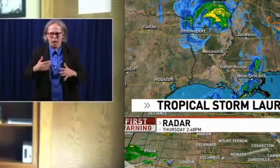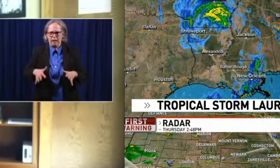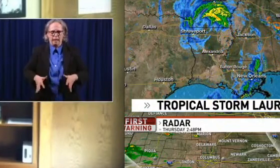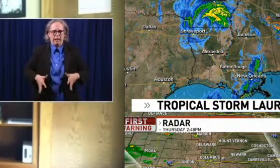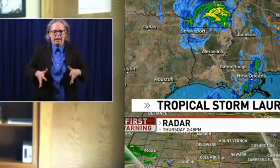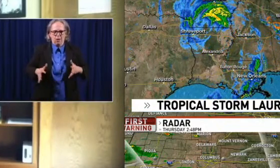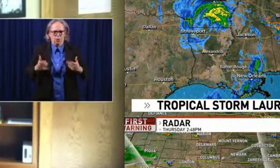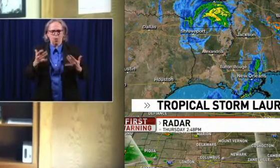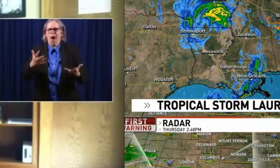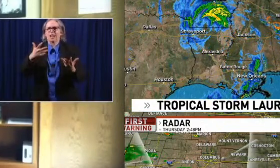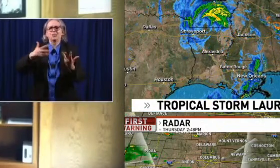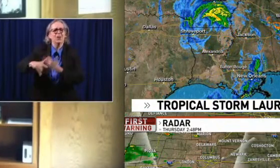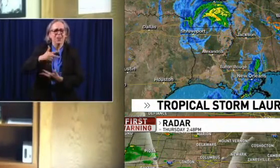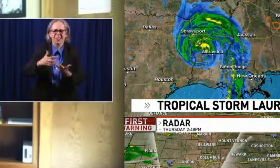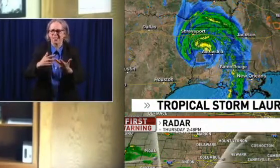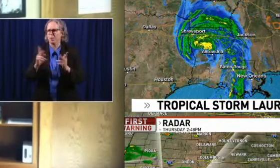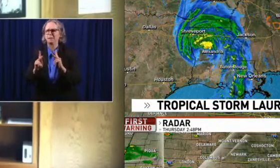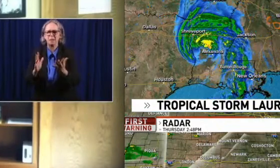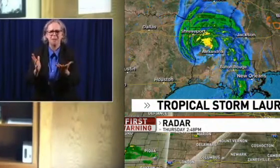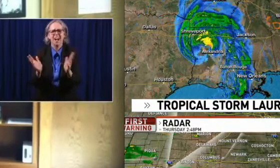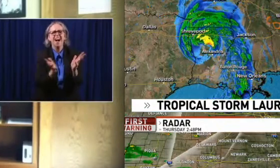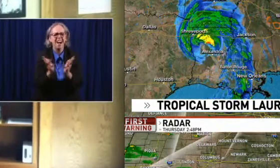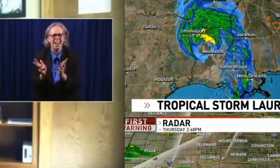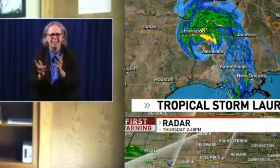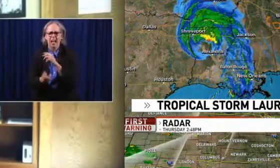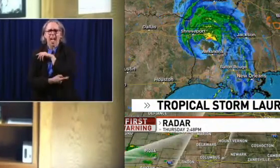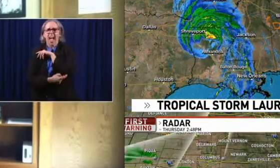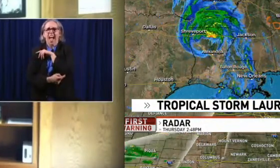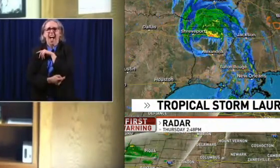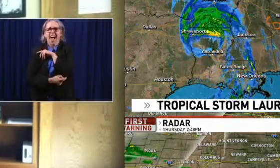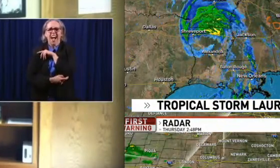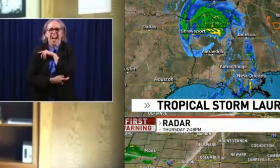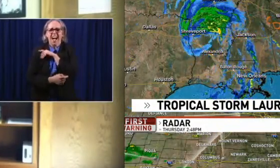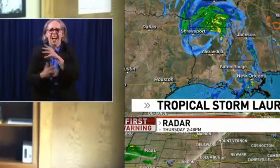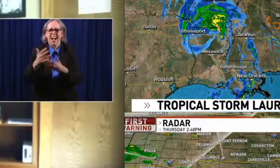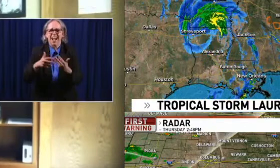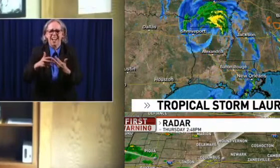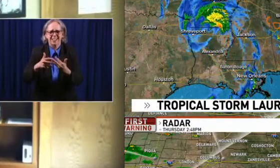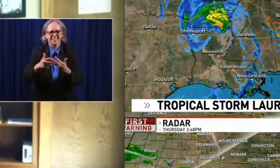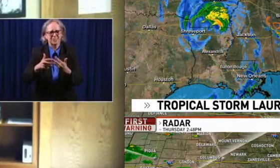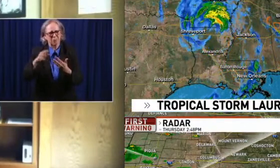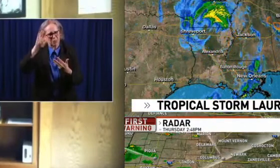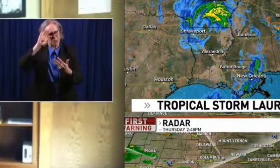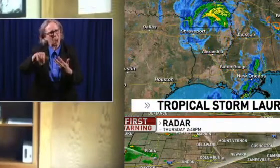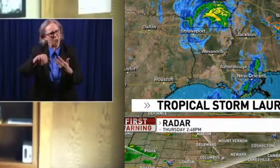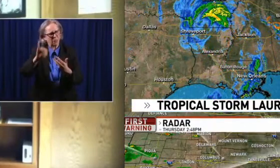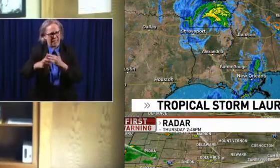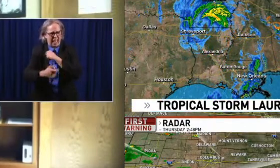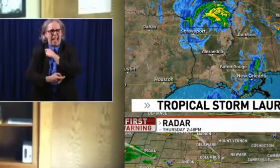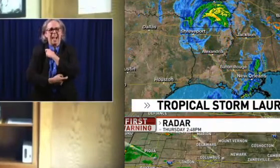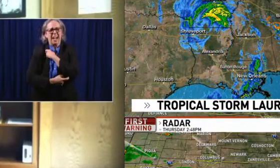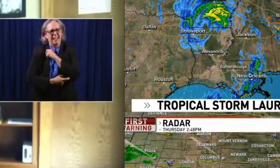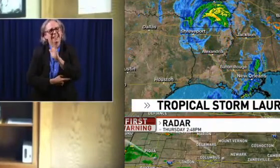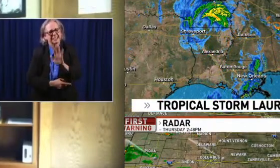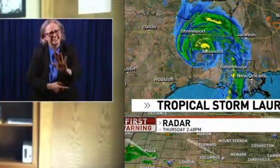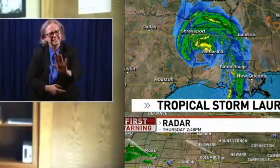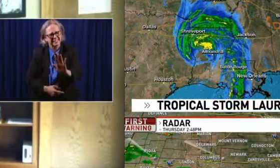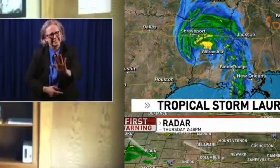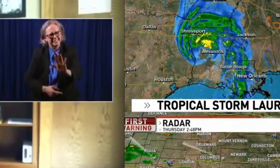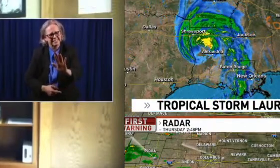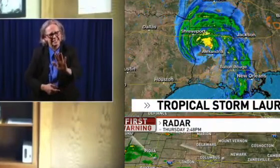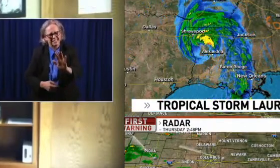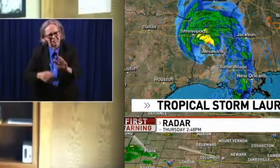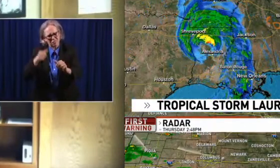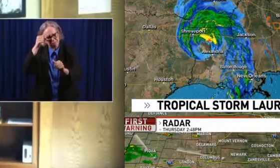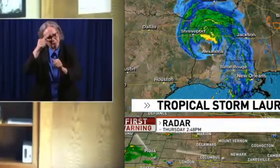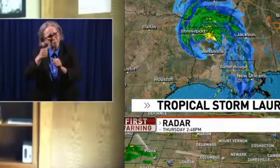back together in groups. And we are preaching on every one of our campuses that we know how excited our students are to be